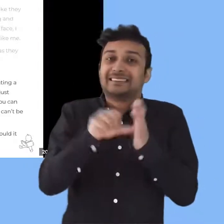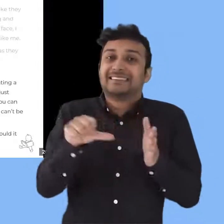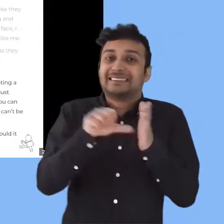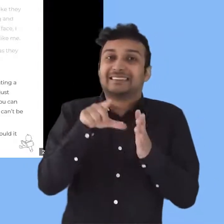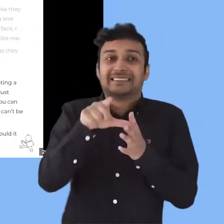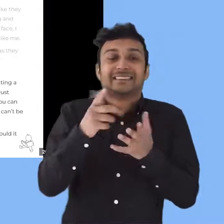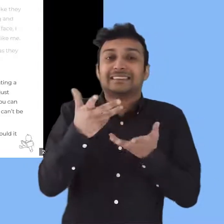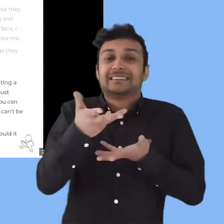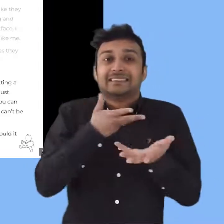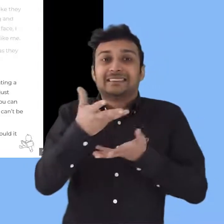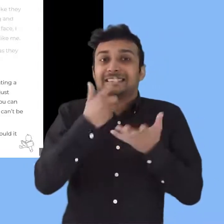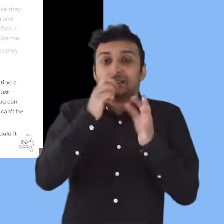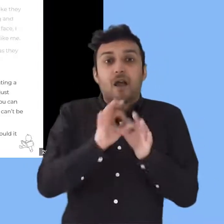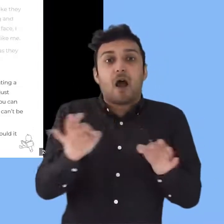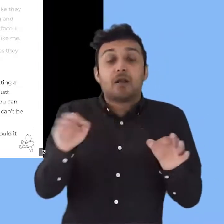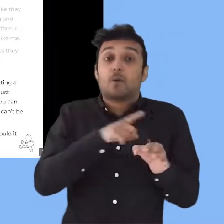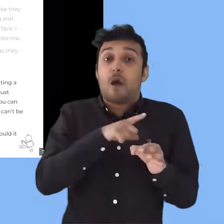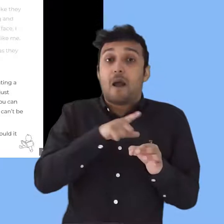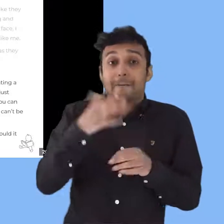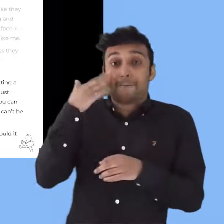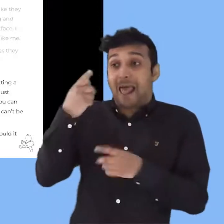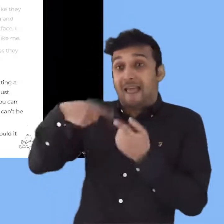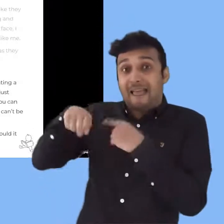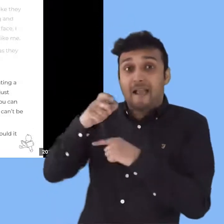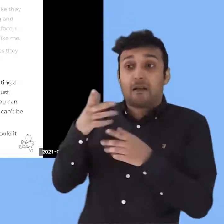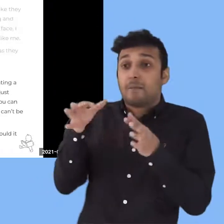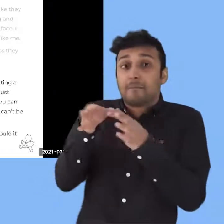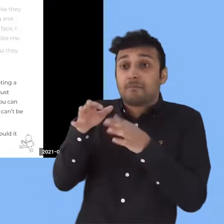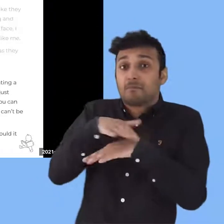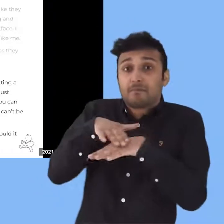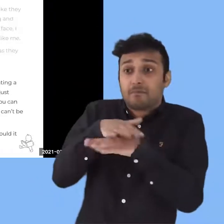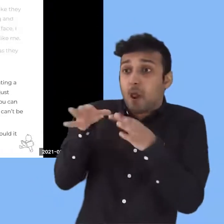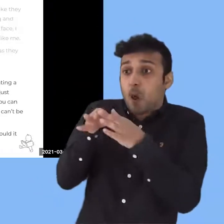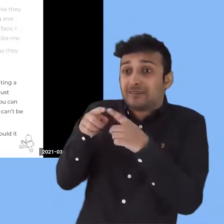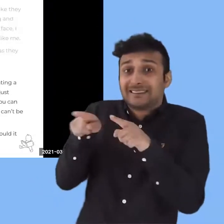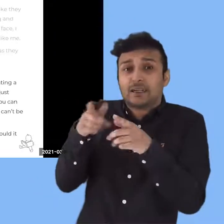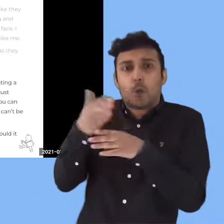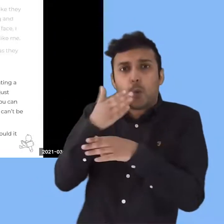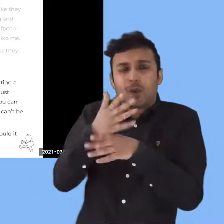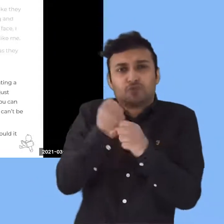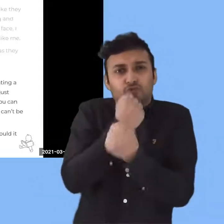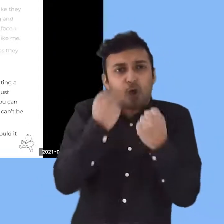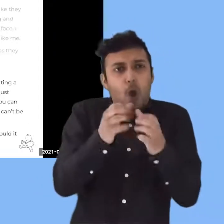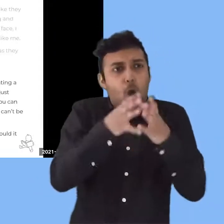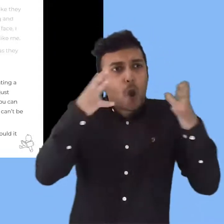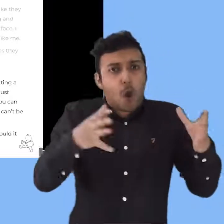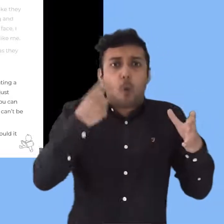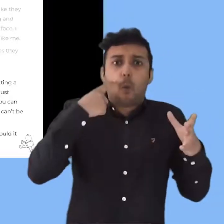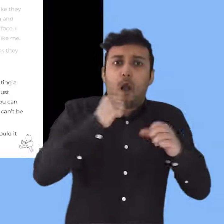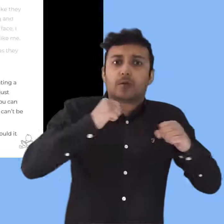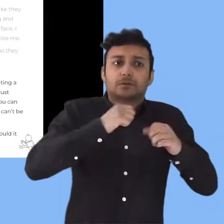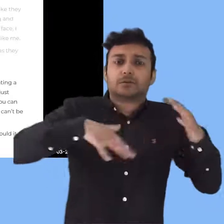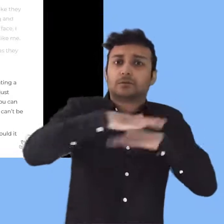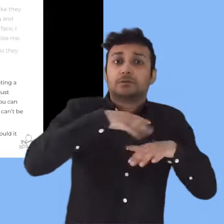You know, for Black and minoritized people working in predominantly white spaces, even talking about race can